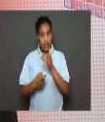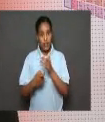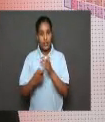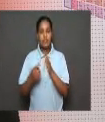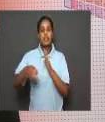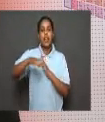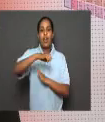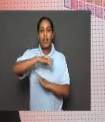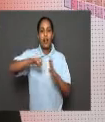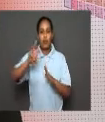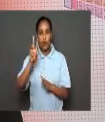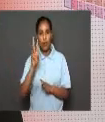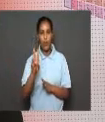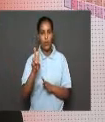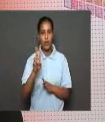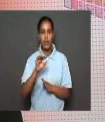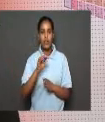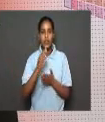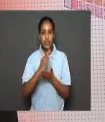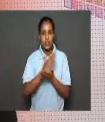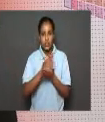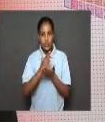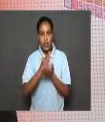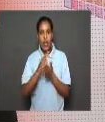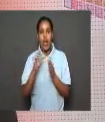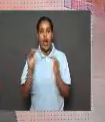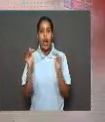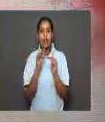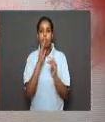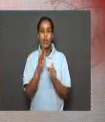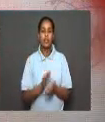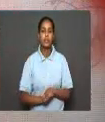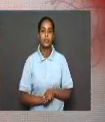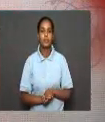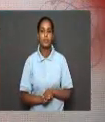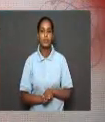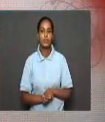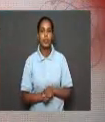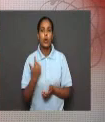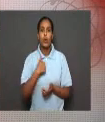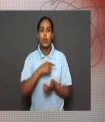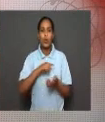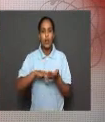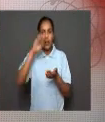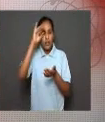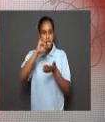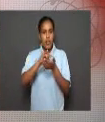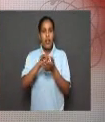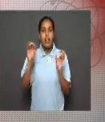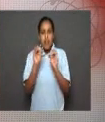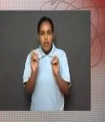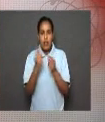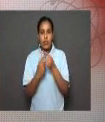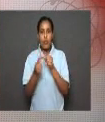the electron pair is shared unequally. We learned that